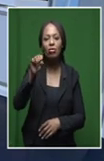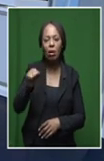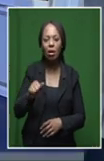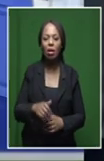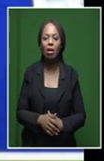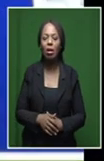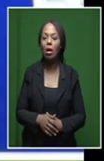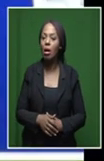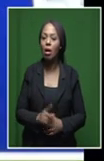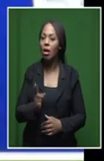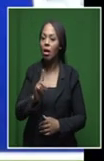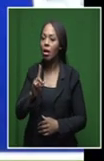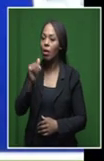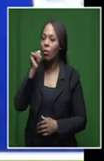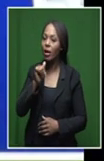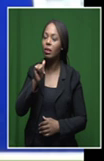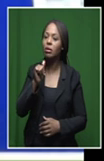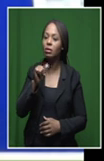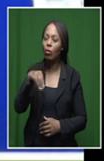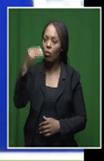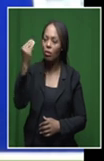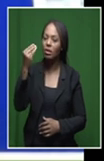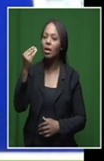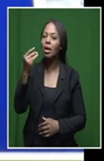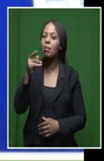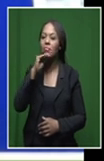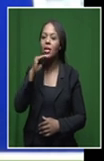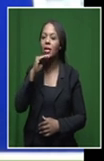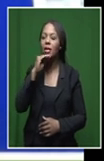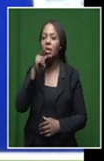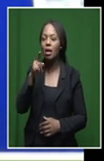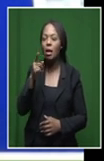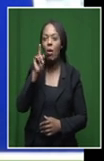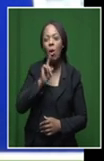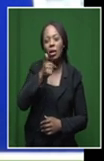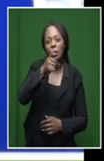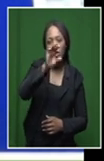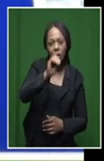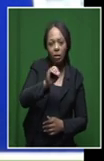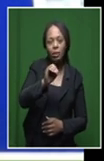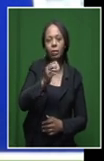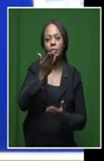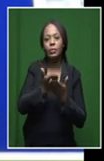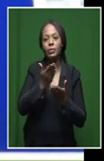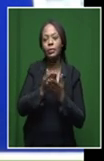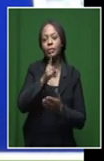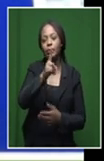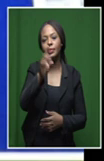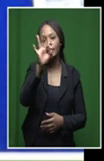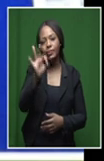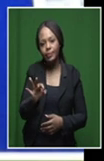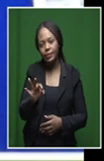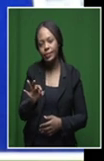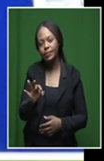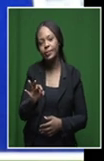as you get older, the likelihood of you getting dementia increases. So when you're 60 years old, your likelihood is maybe 1%. And then